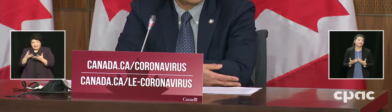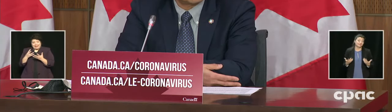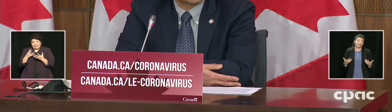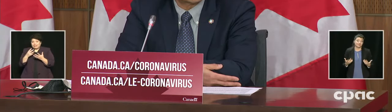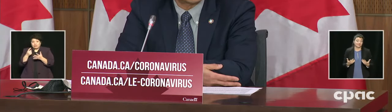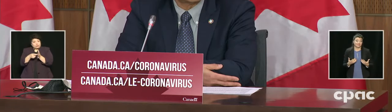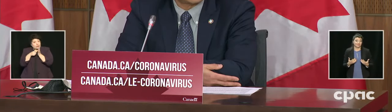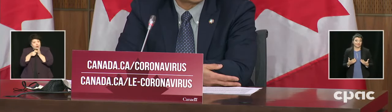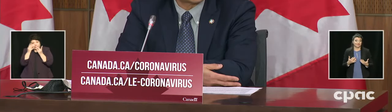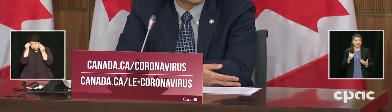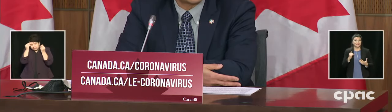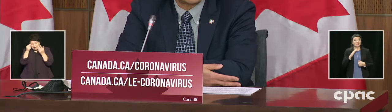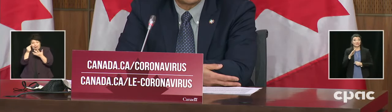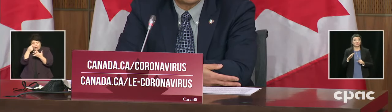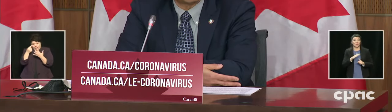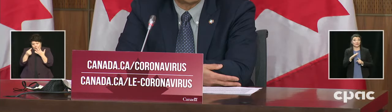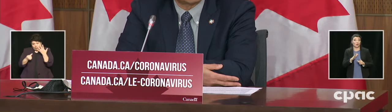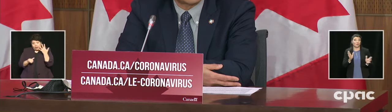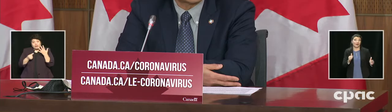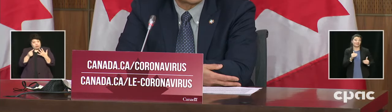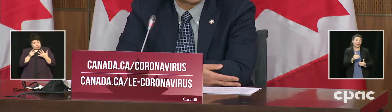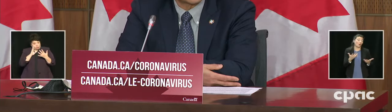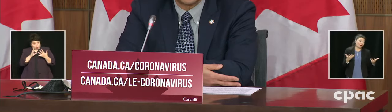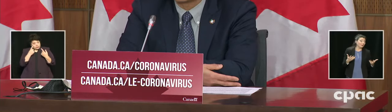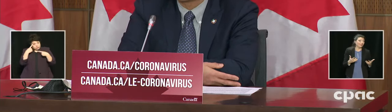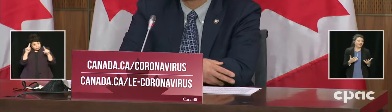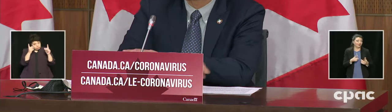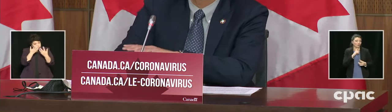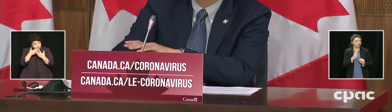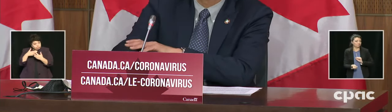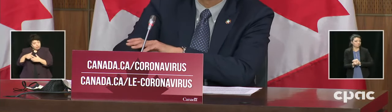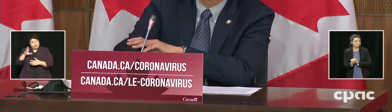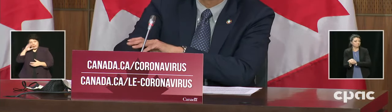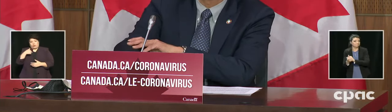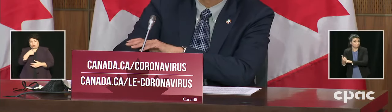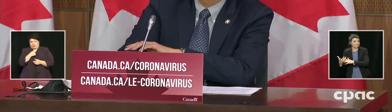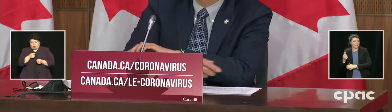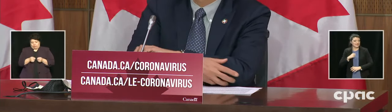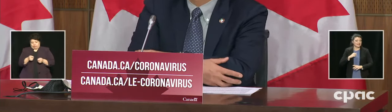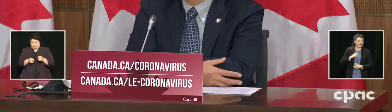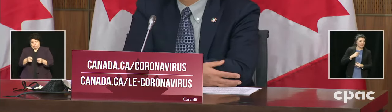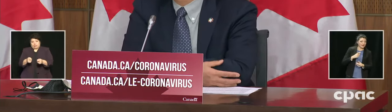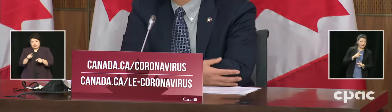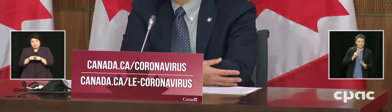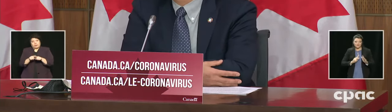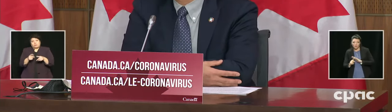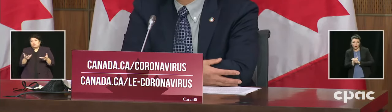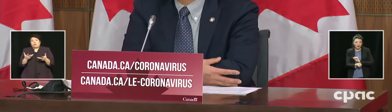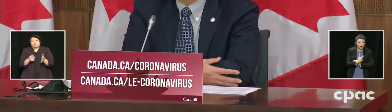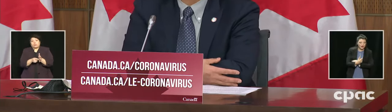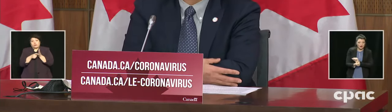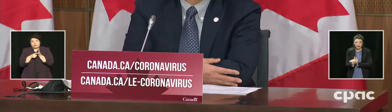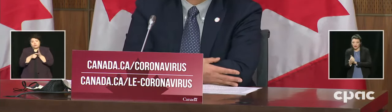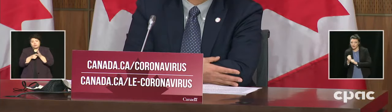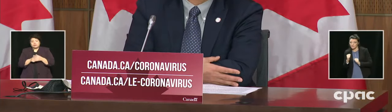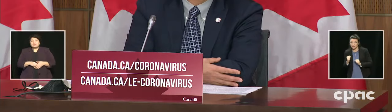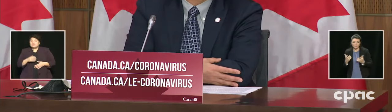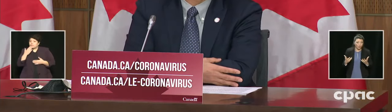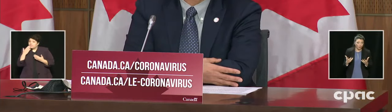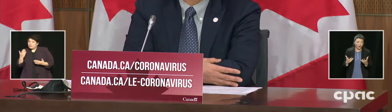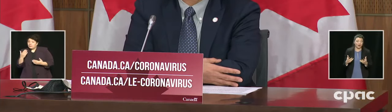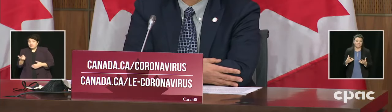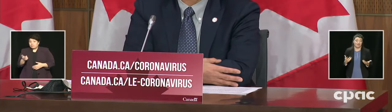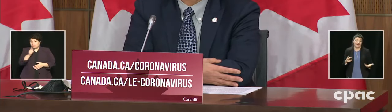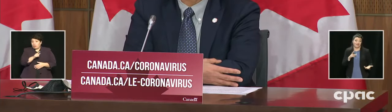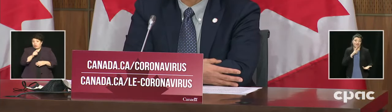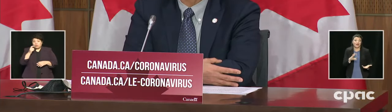contingencies, and we'll make adjustments as we go along as necessary. Thank you, Doctor. I will now move back to the phone for another